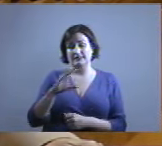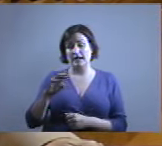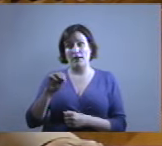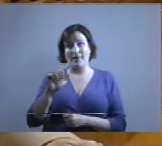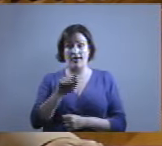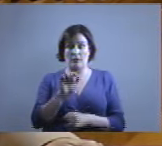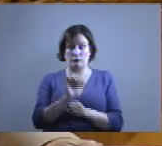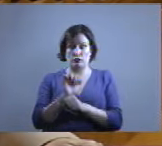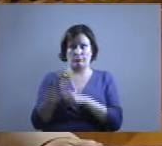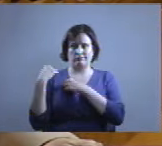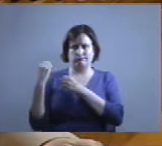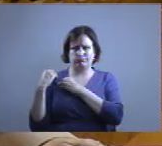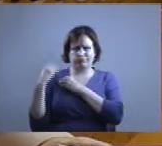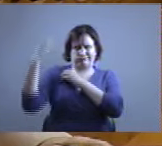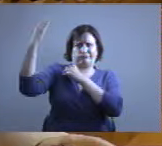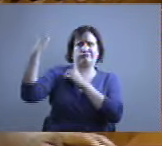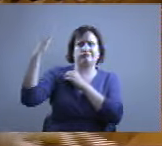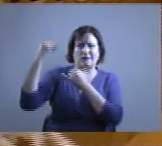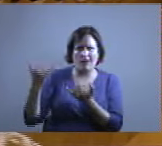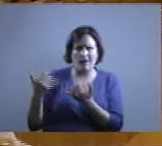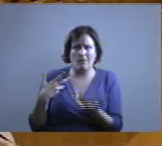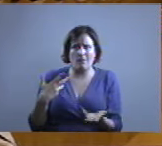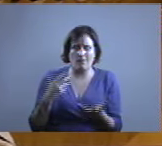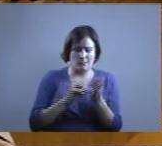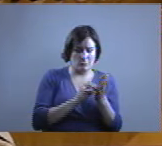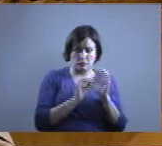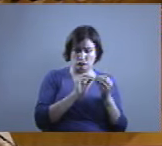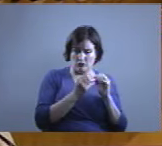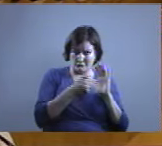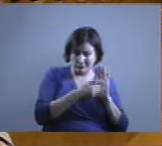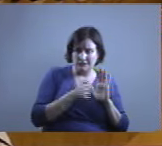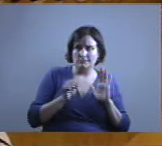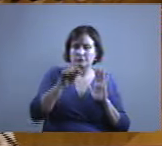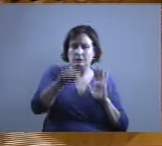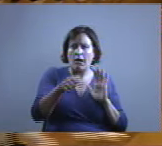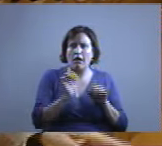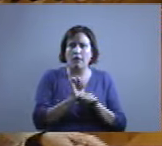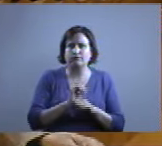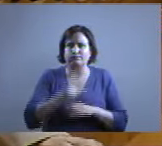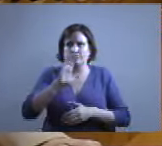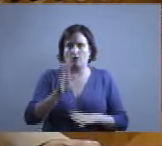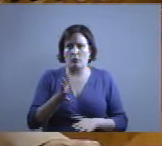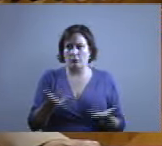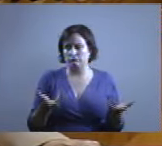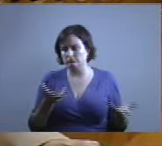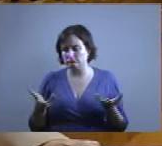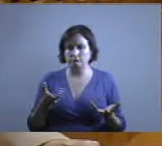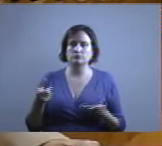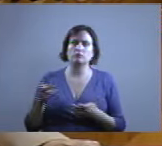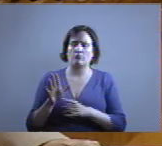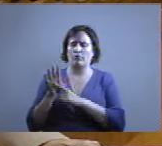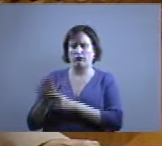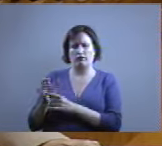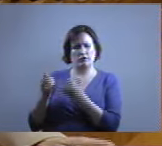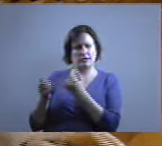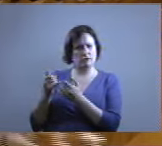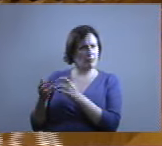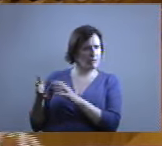might increase, whilst this will make it easier and cheap for workers alleging unfair discrimination on the grounds of sexual